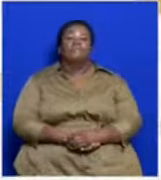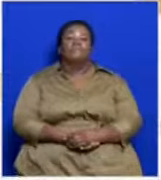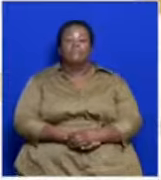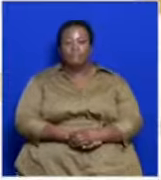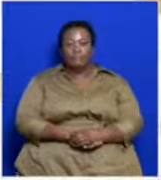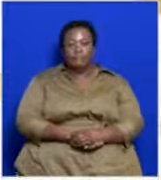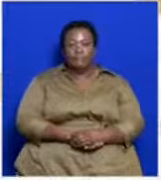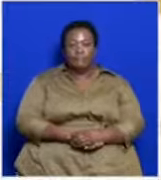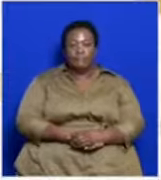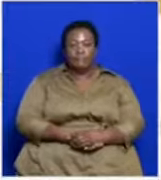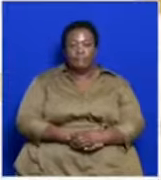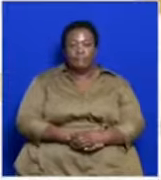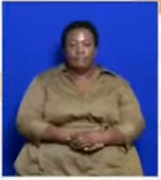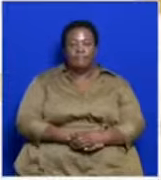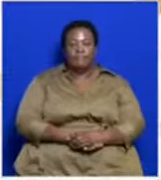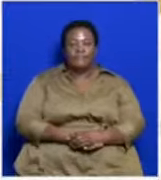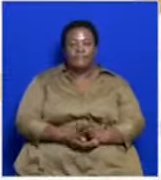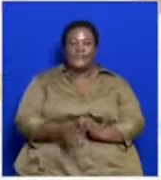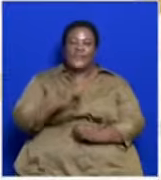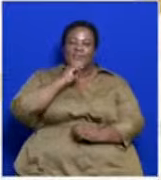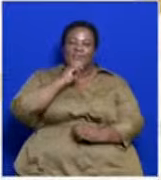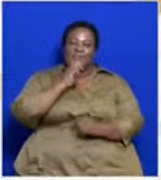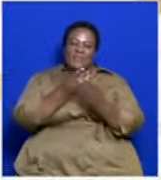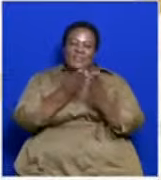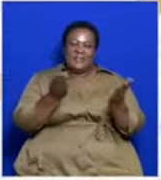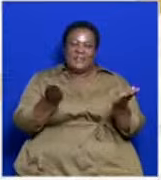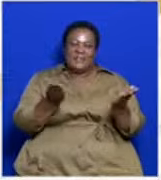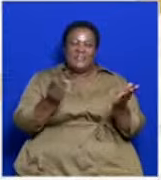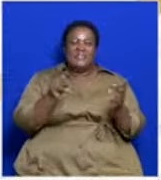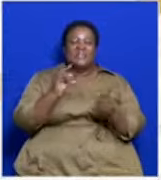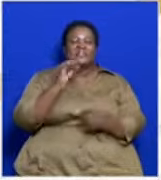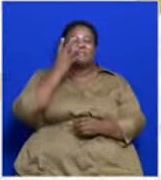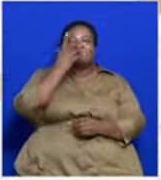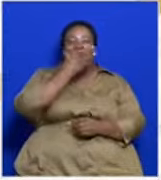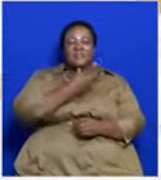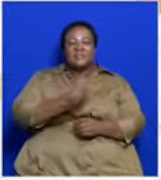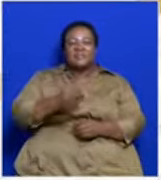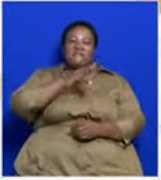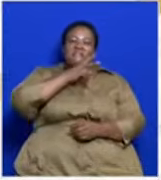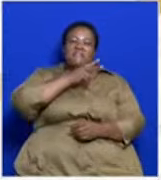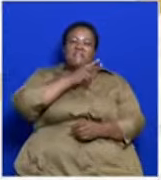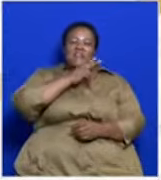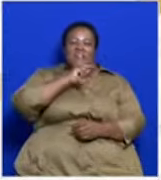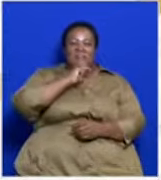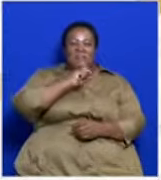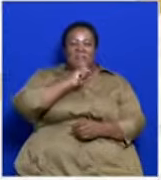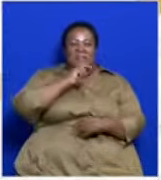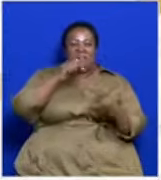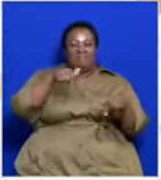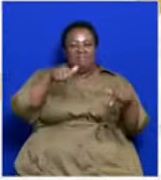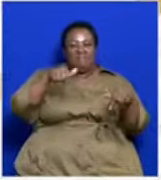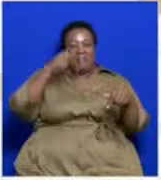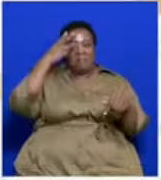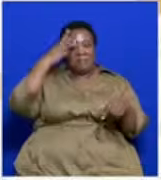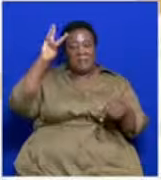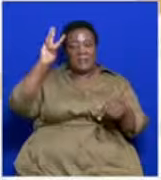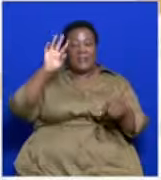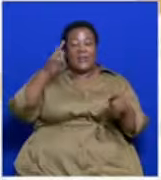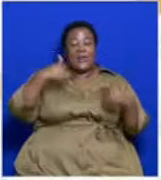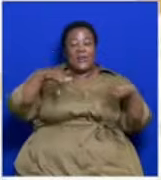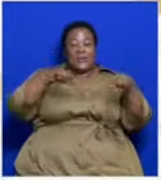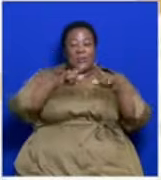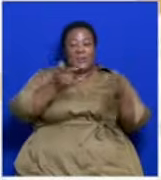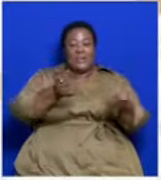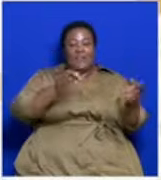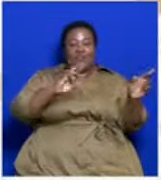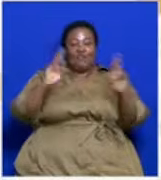Good morning all on this beautiful Friday morning in Pretoria. We are ready to start. Please make sure